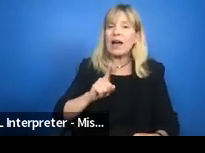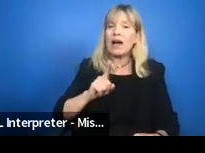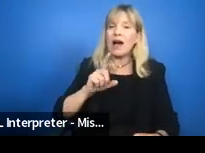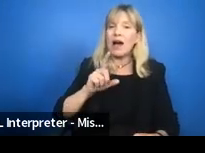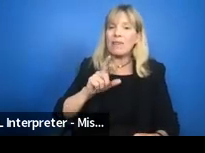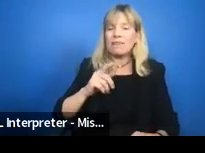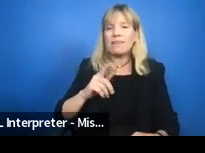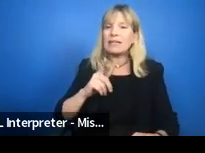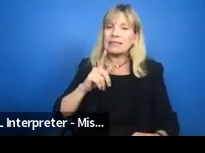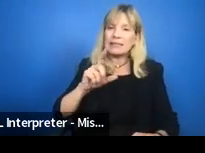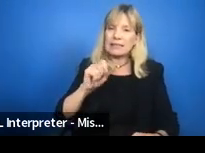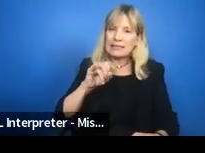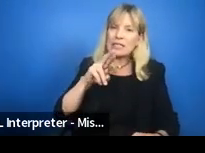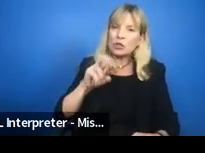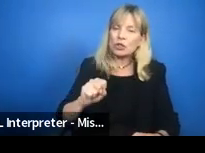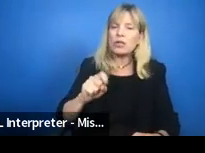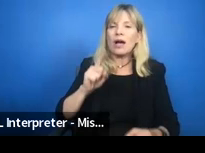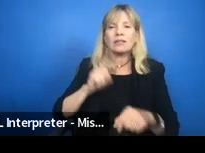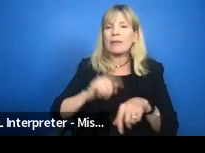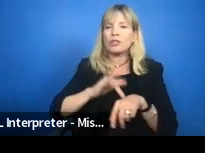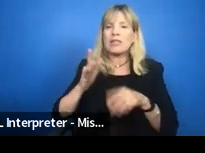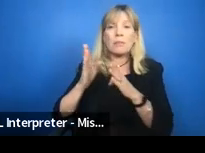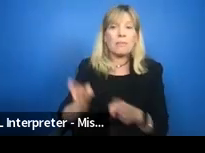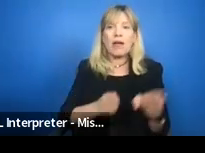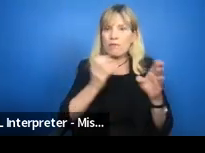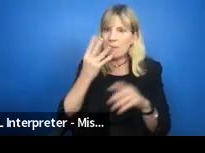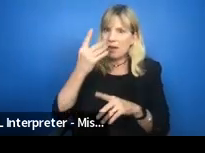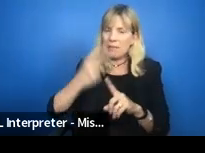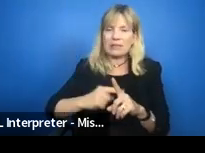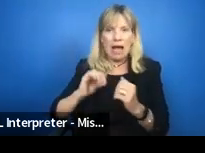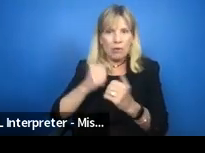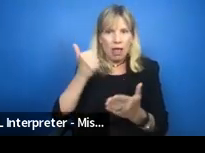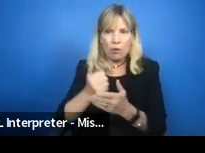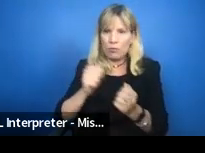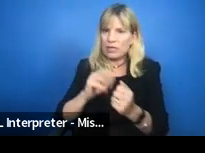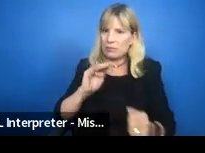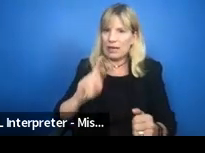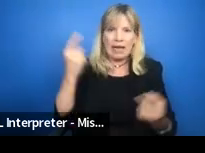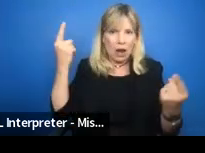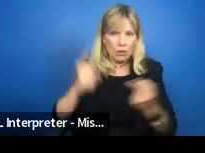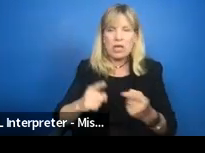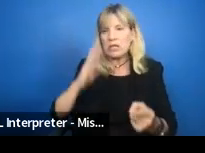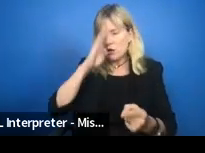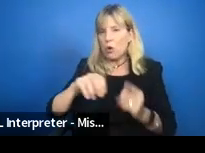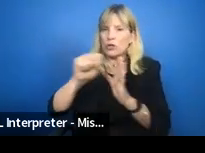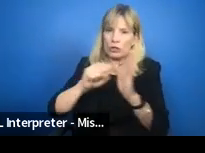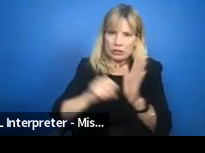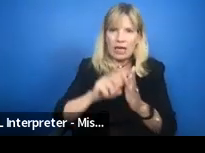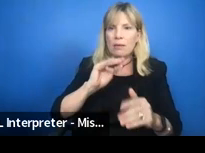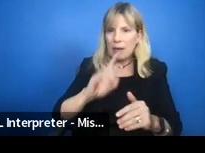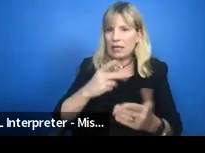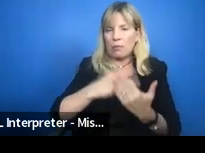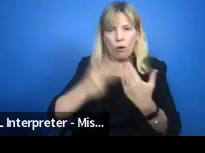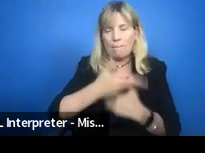time to shine. They've been preparing for months now on how to help with Medicaid unwinding. They know their state Medicaid programs better